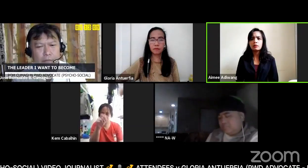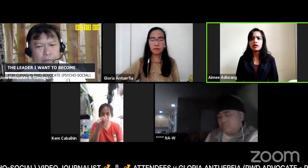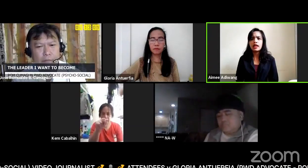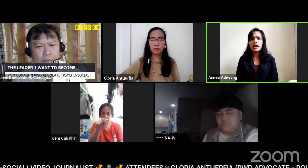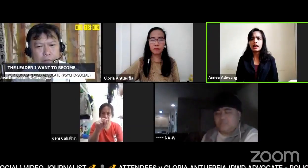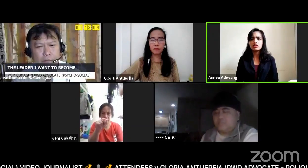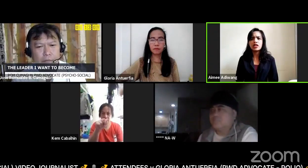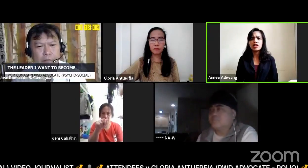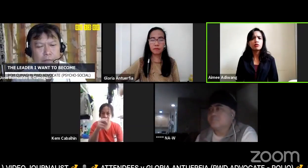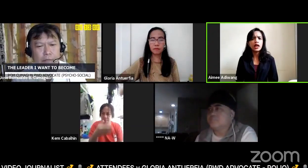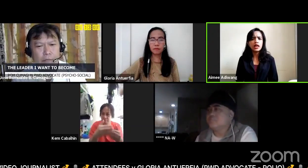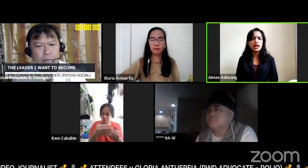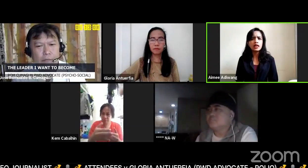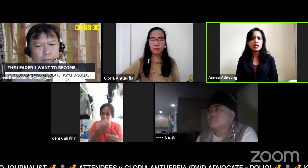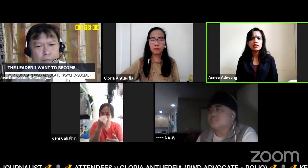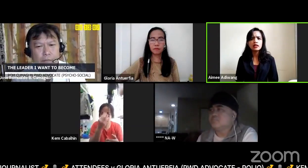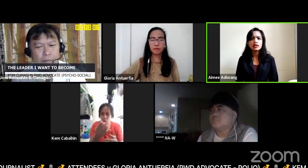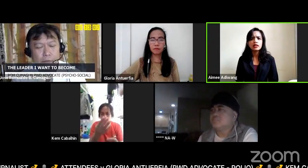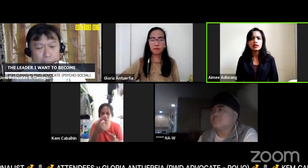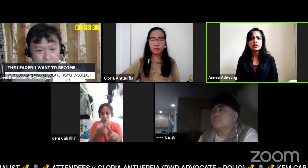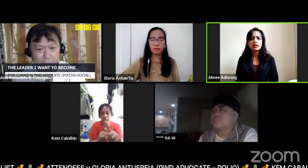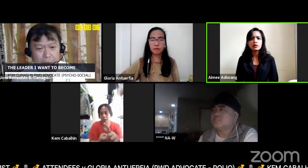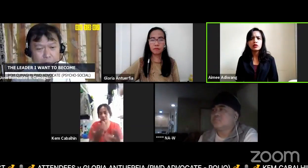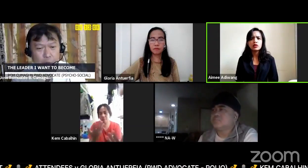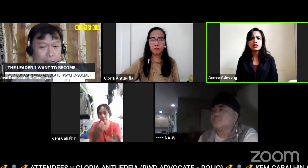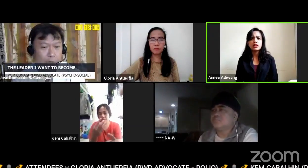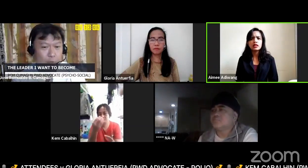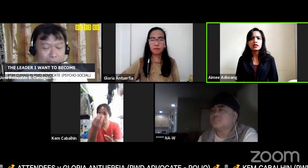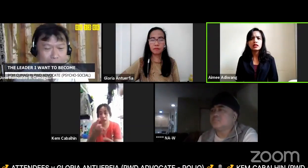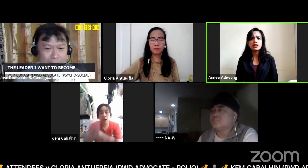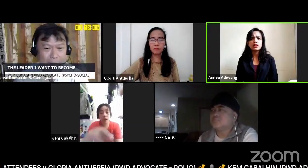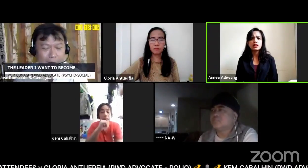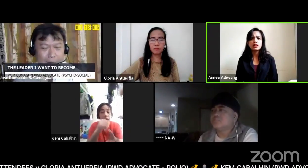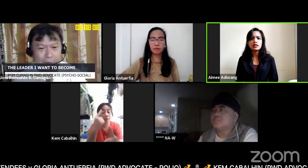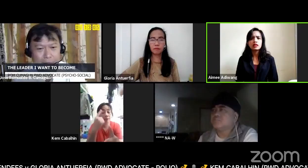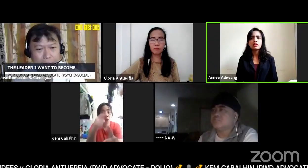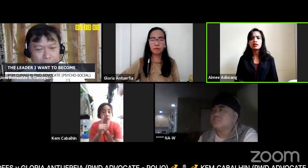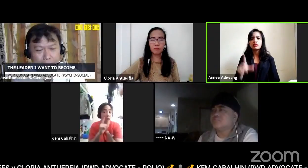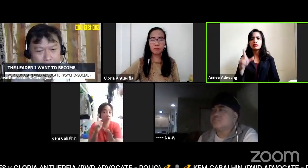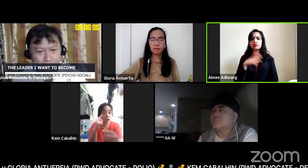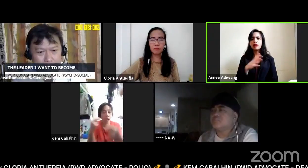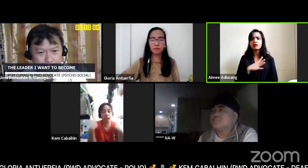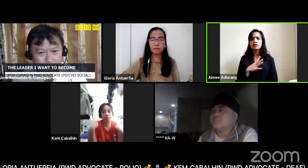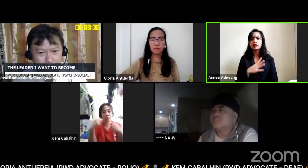if I can remember, last January. January 2020.